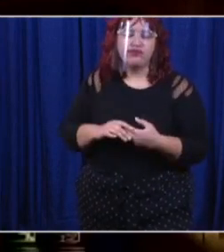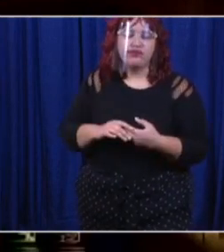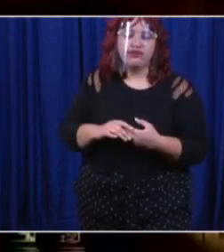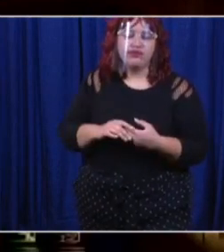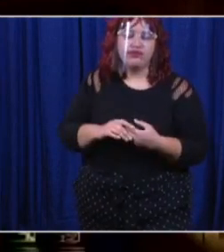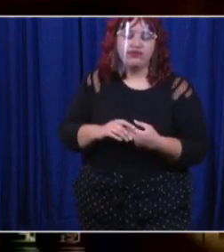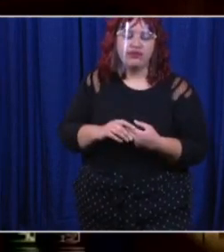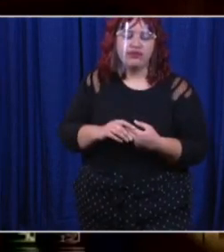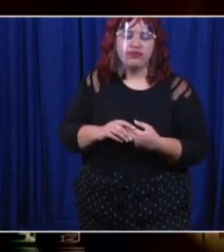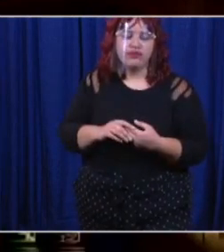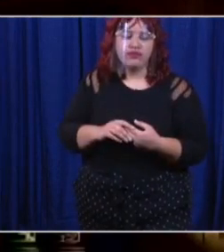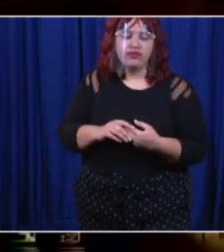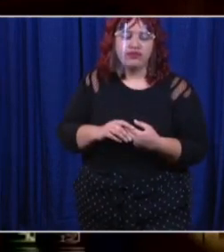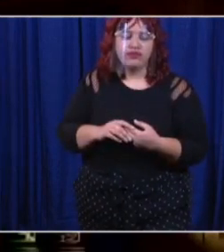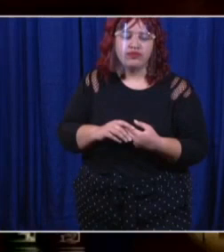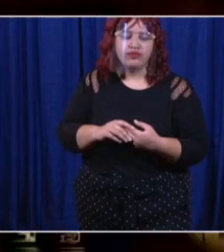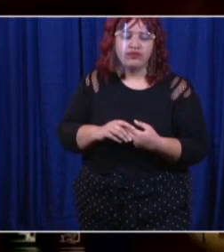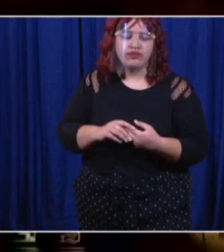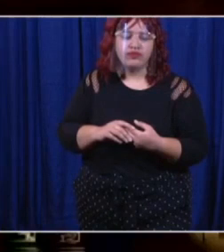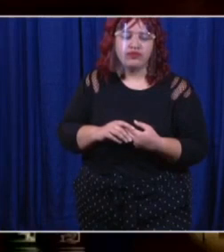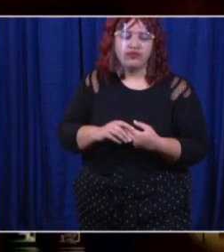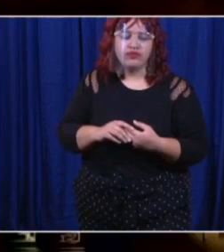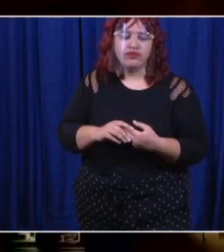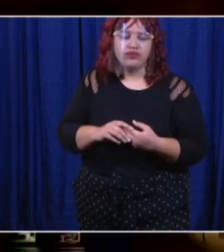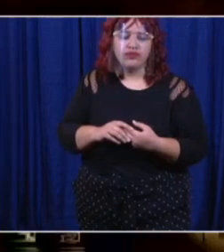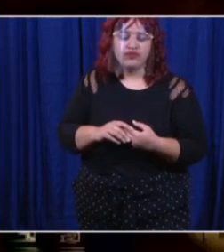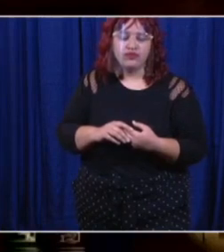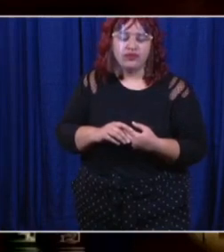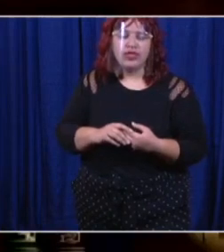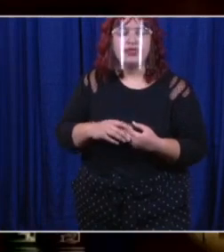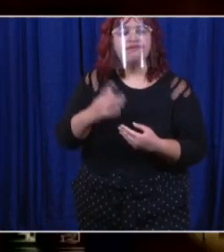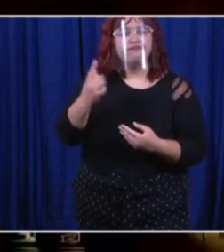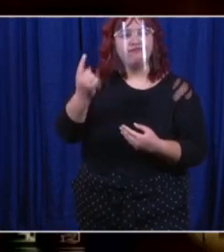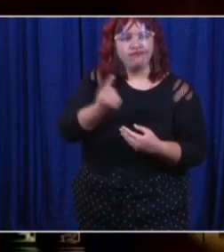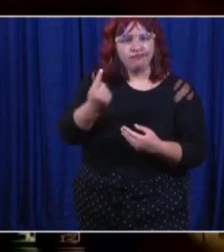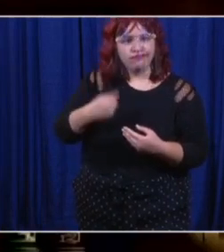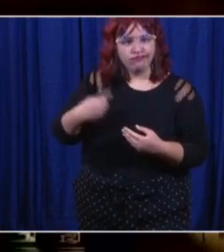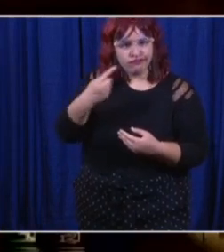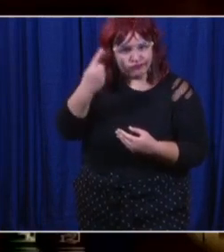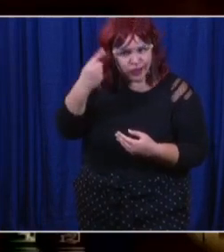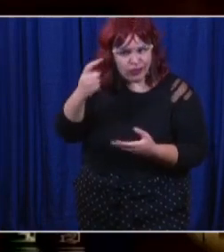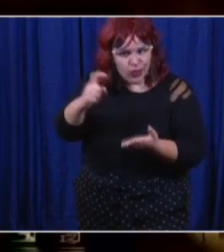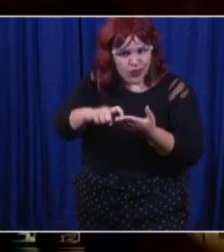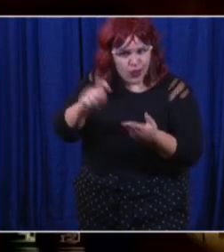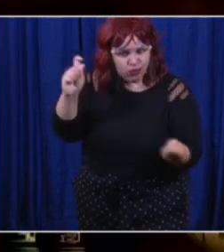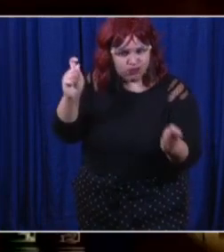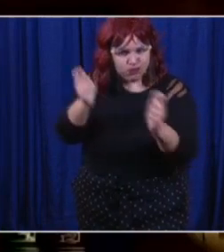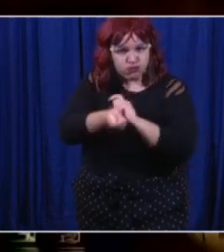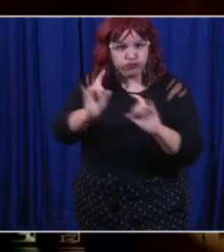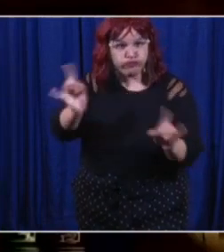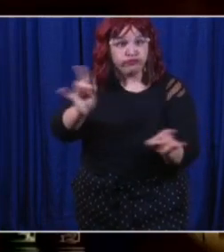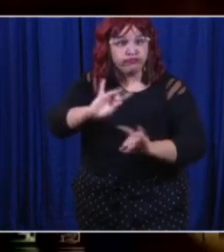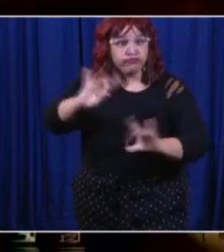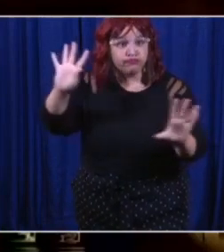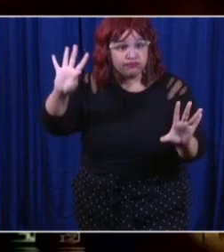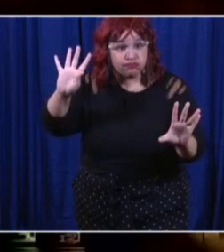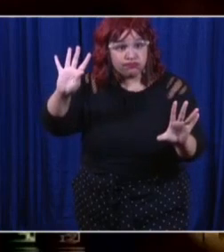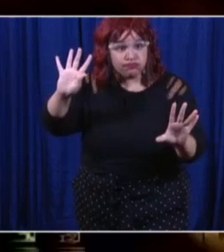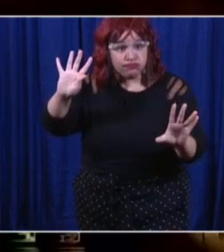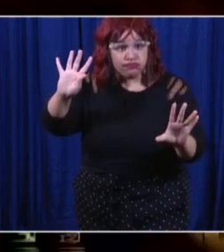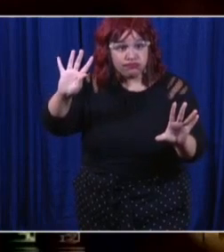zone. One of the parts that's changed a fair bit compared to the spring surge or